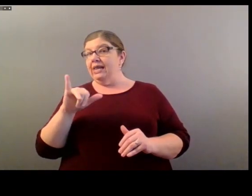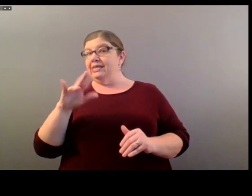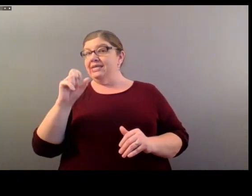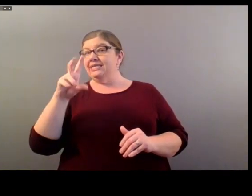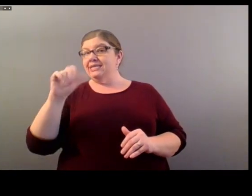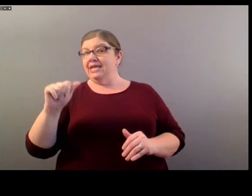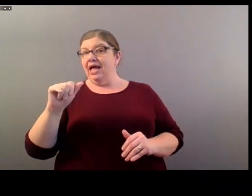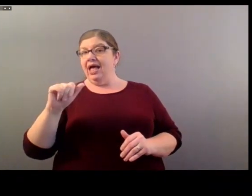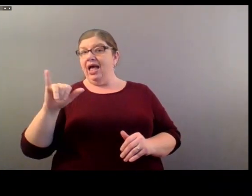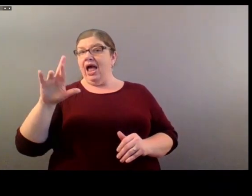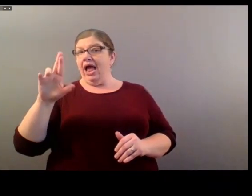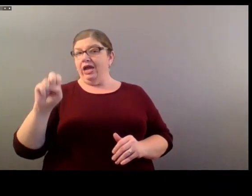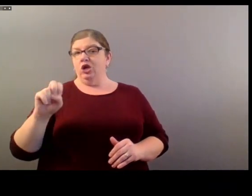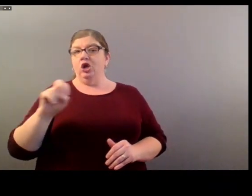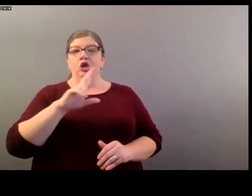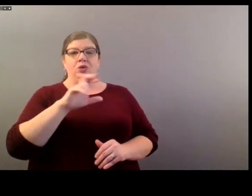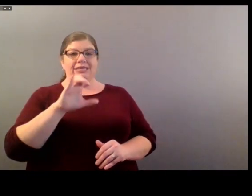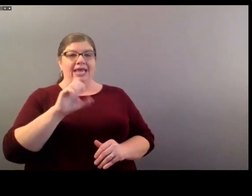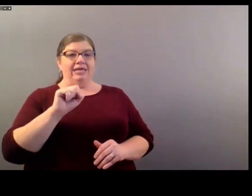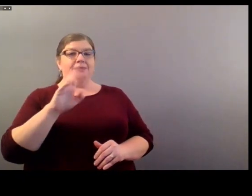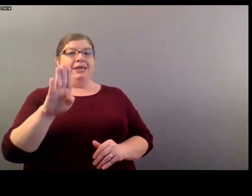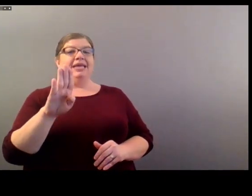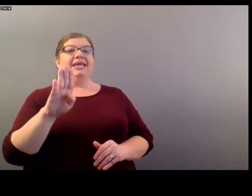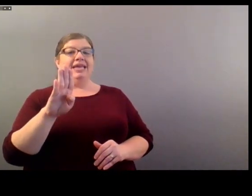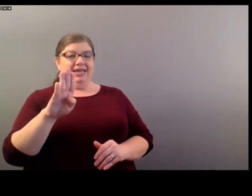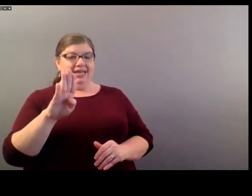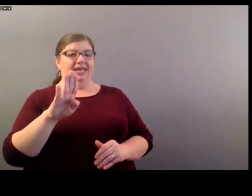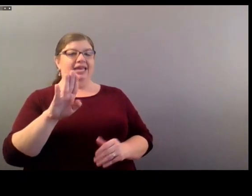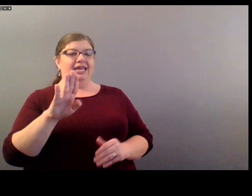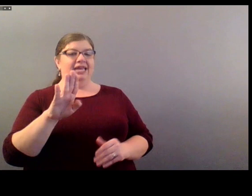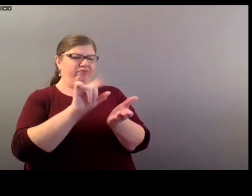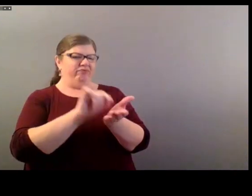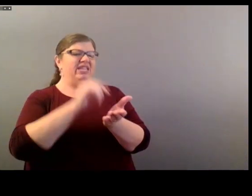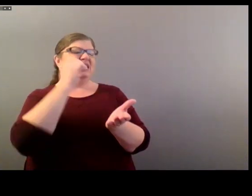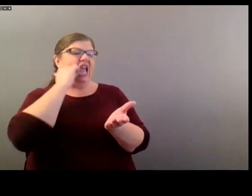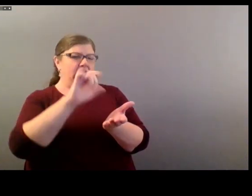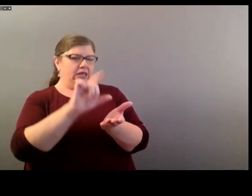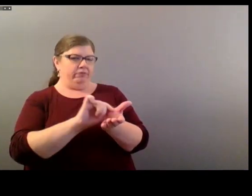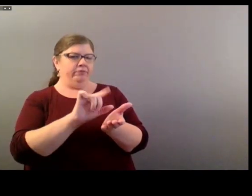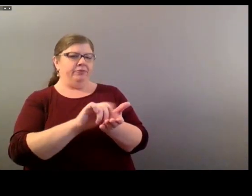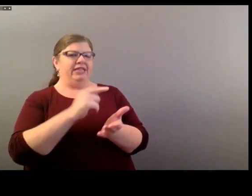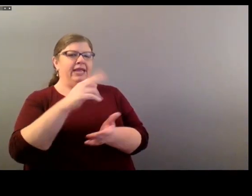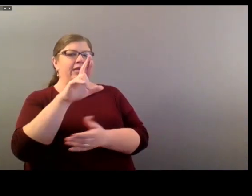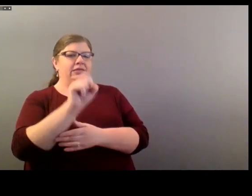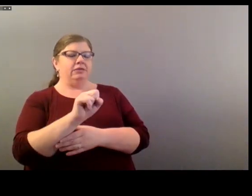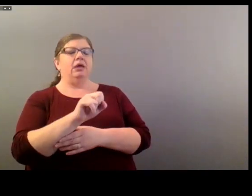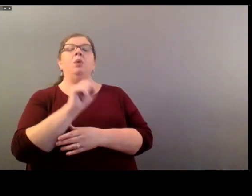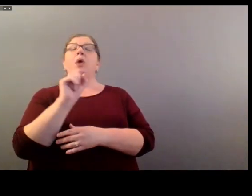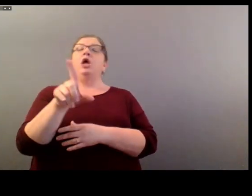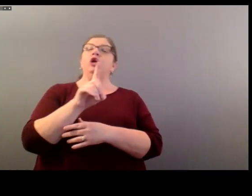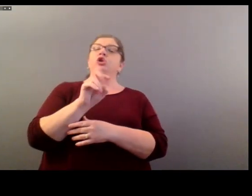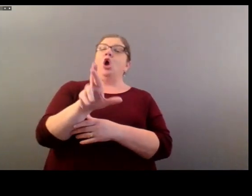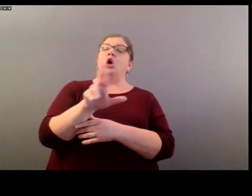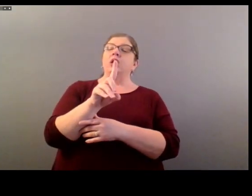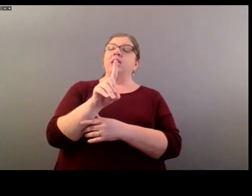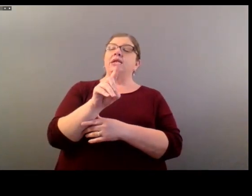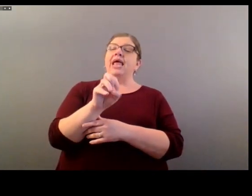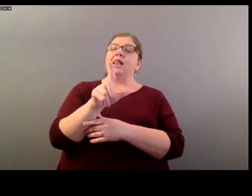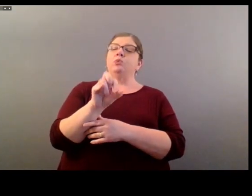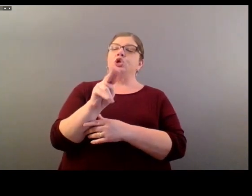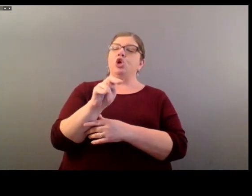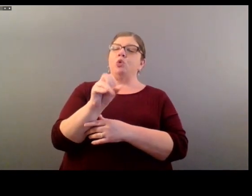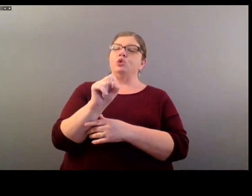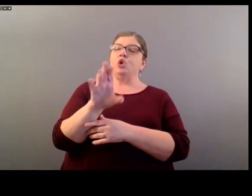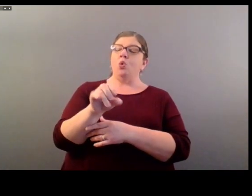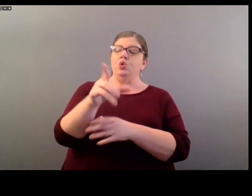Nexus. Hi, so my first question is for Dr. Del Reynoso. Last week you mentioned that